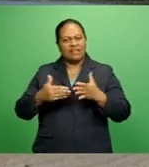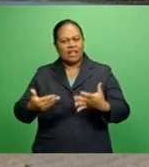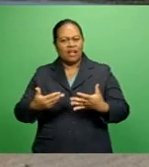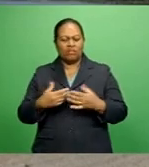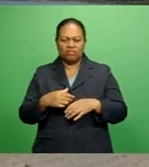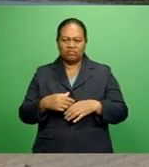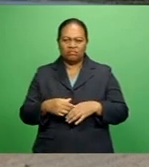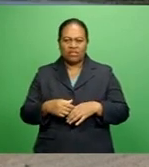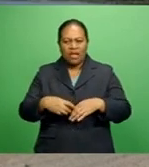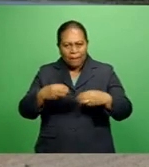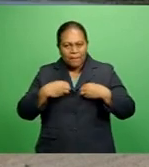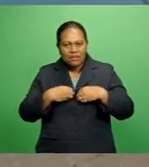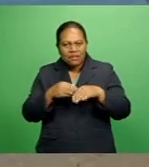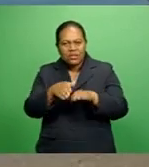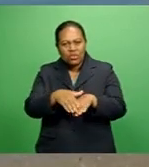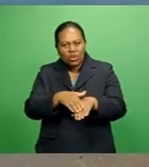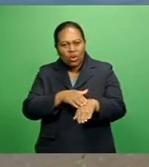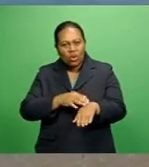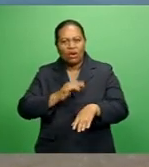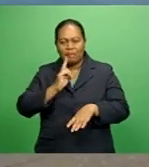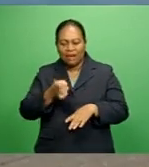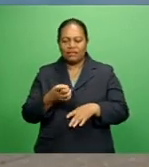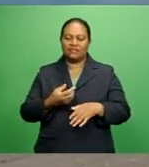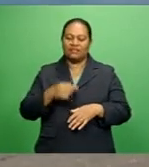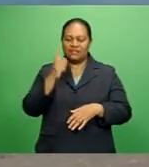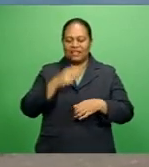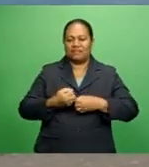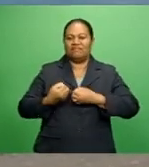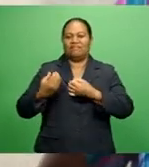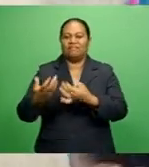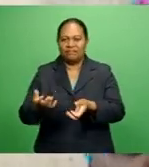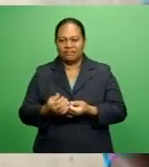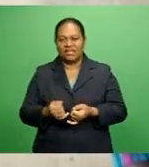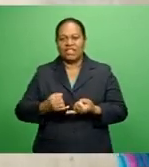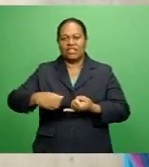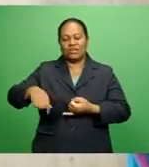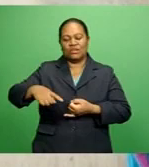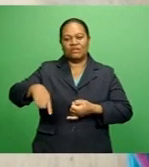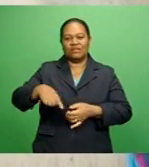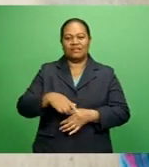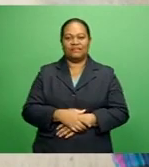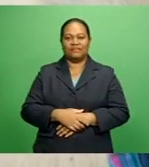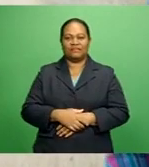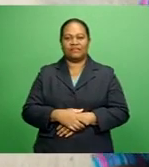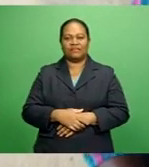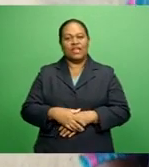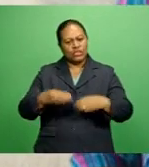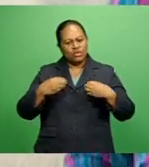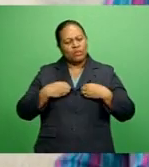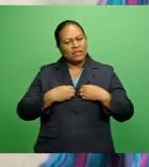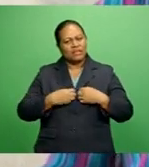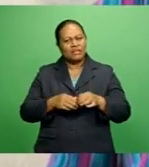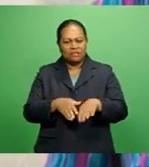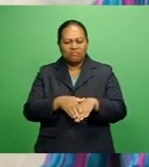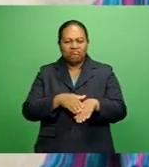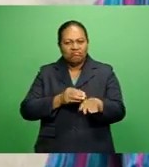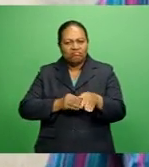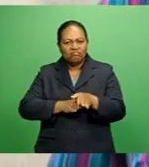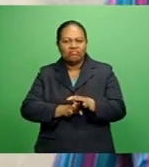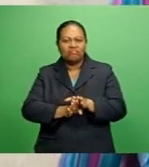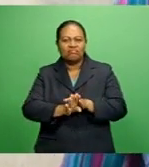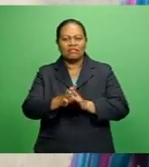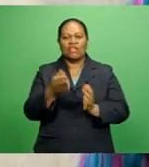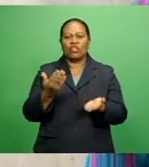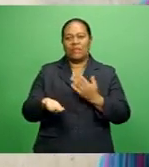at times, they're fortunate now to be able to supply produce to Suva. Business is picking up well compared to the previous